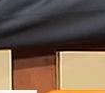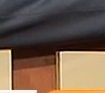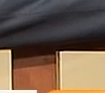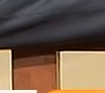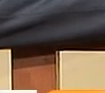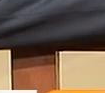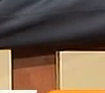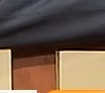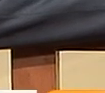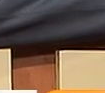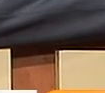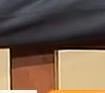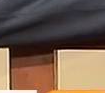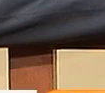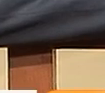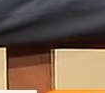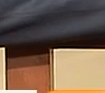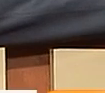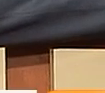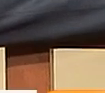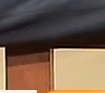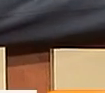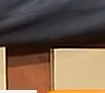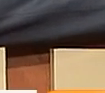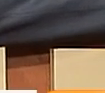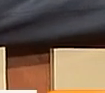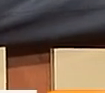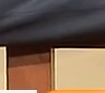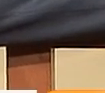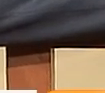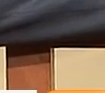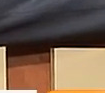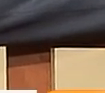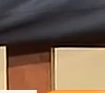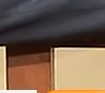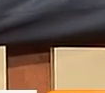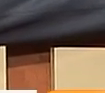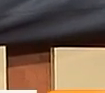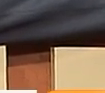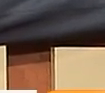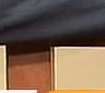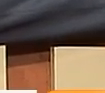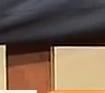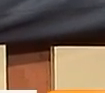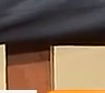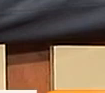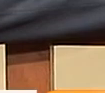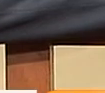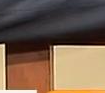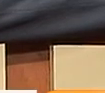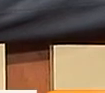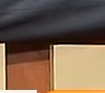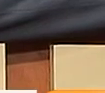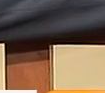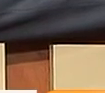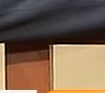in the Sudan itself, in Somalia, where even in Somalia, because of the tribal, not even the tribal,